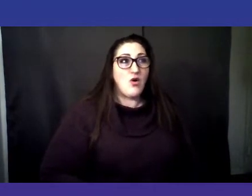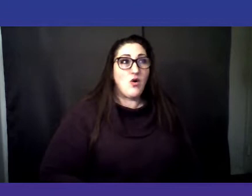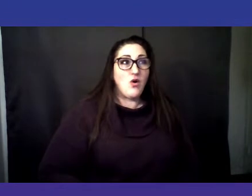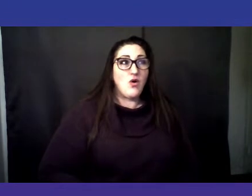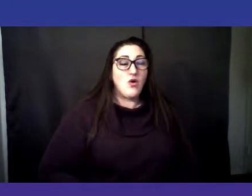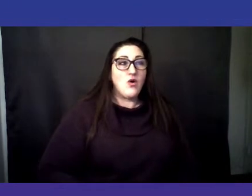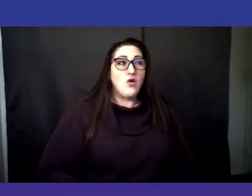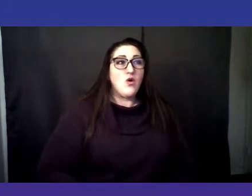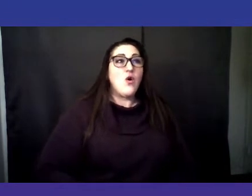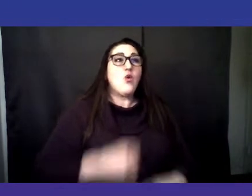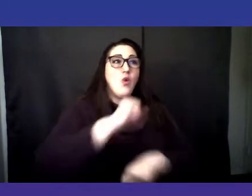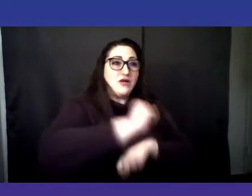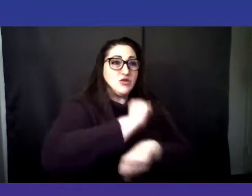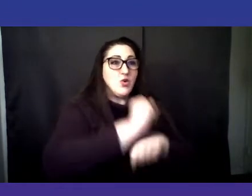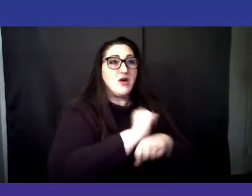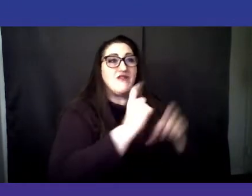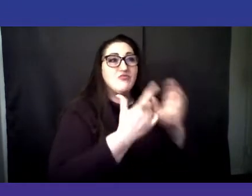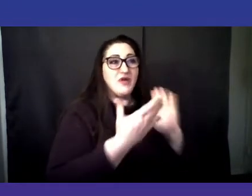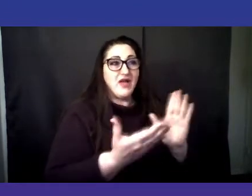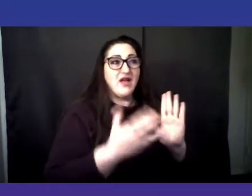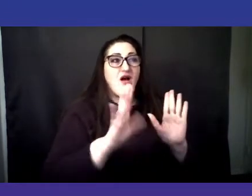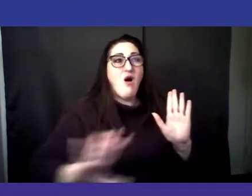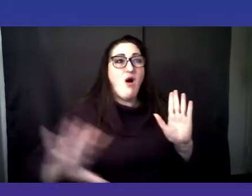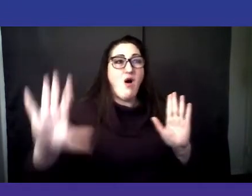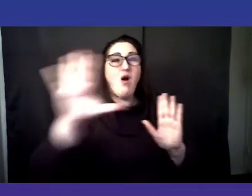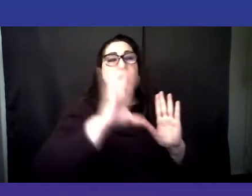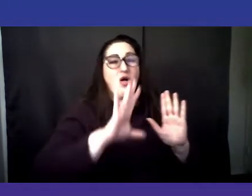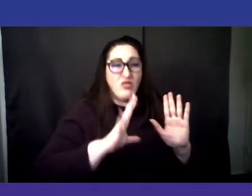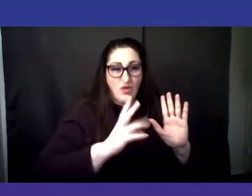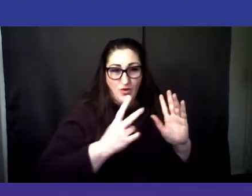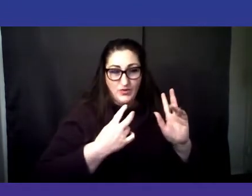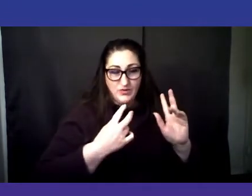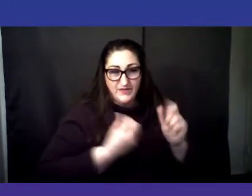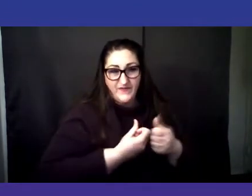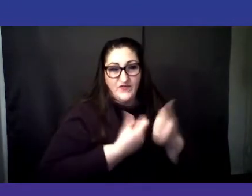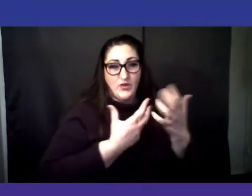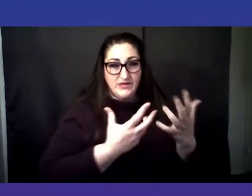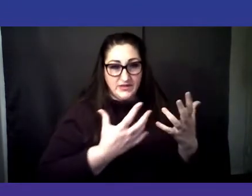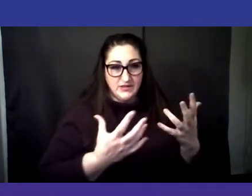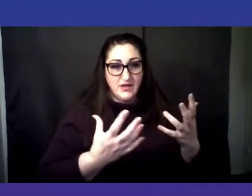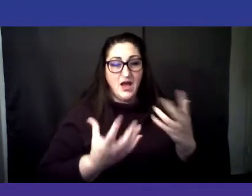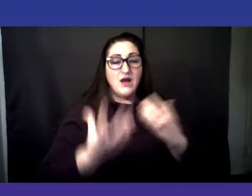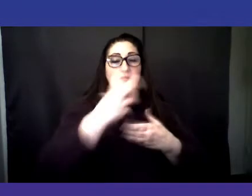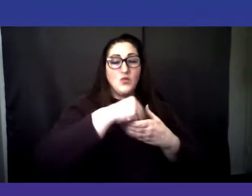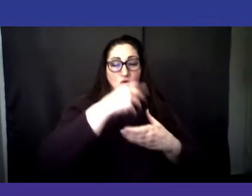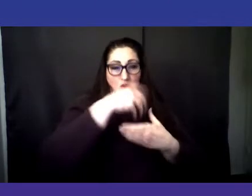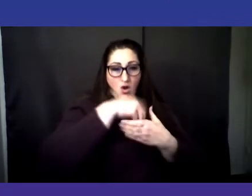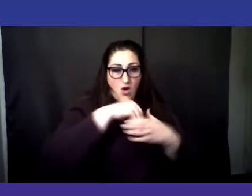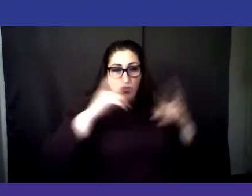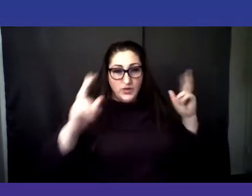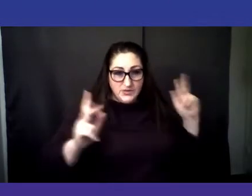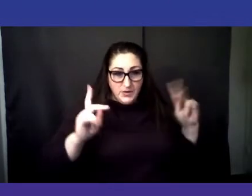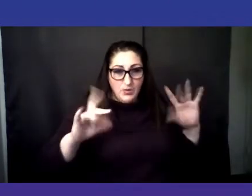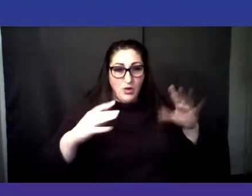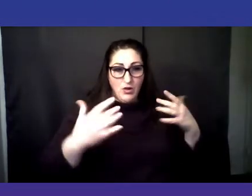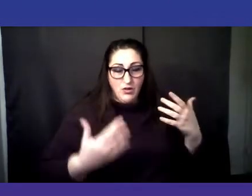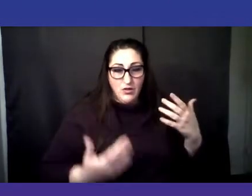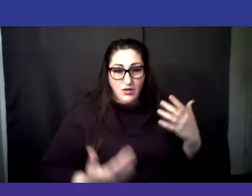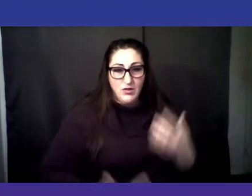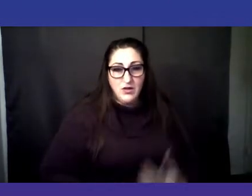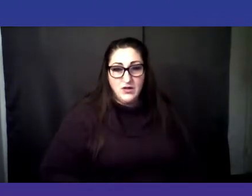us. It's to invite them to the room, basically. to be with us and teach